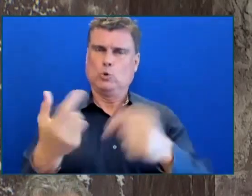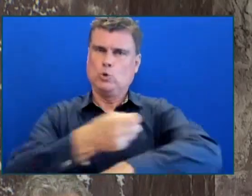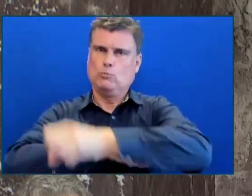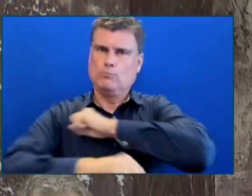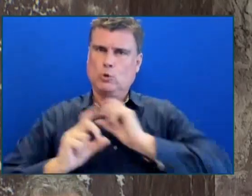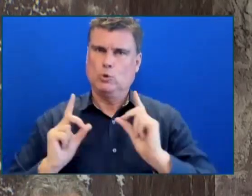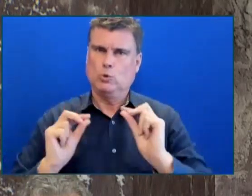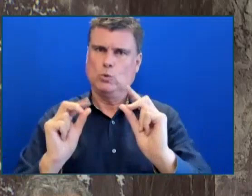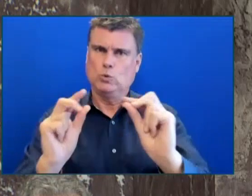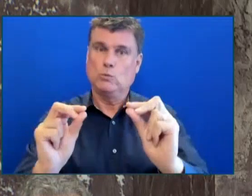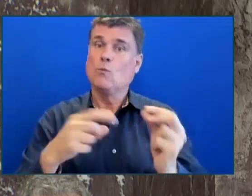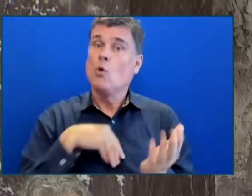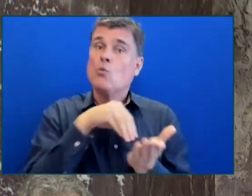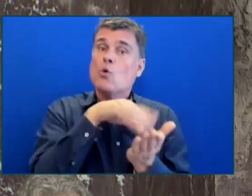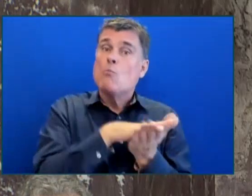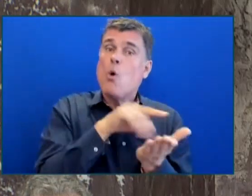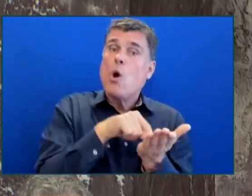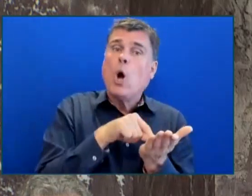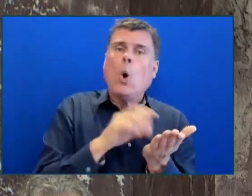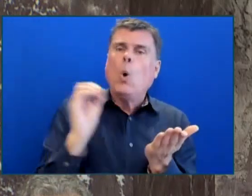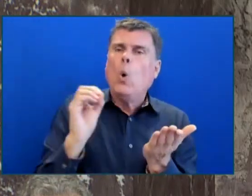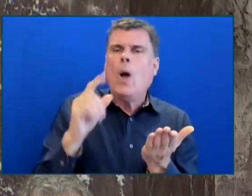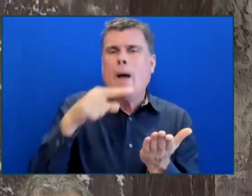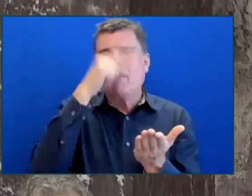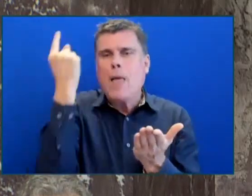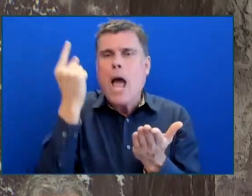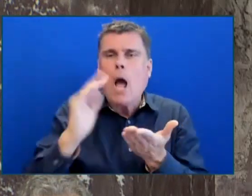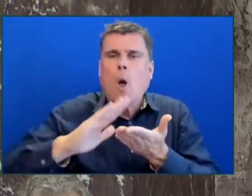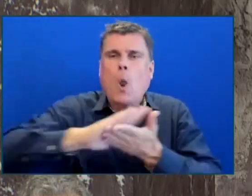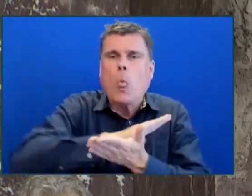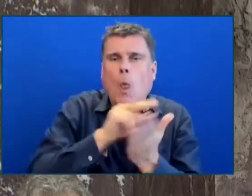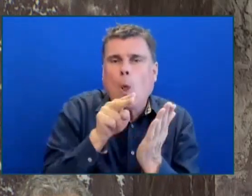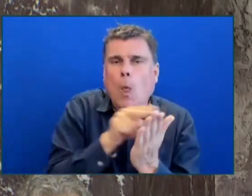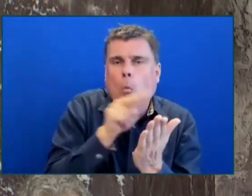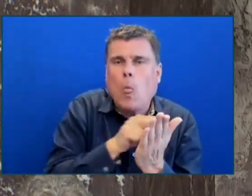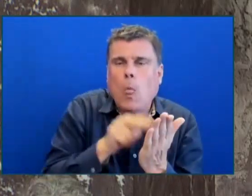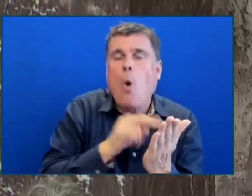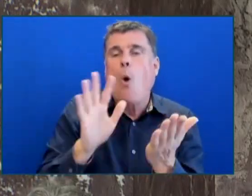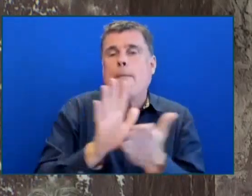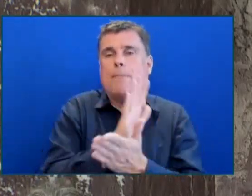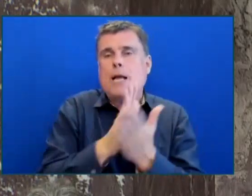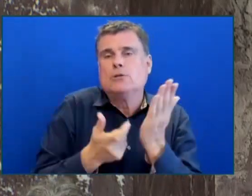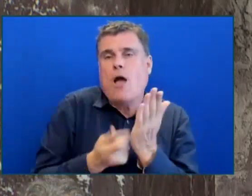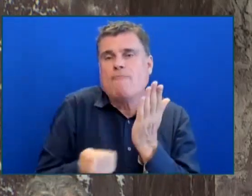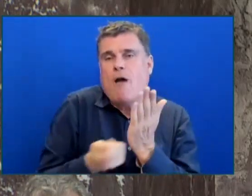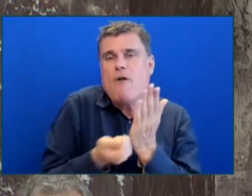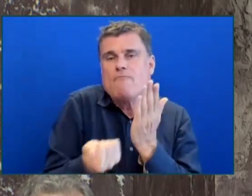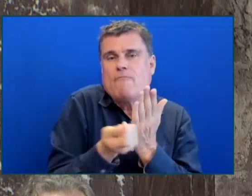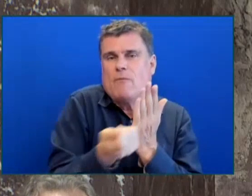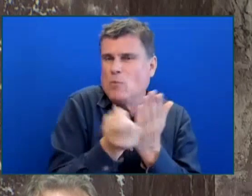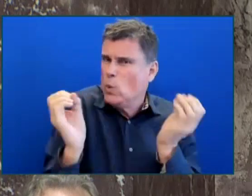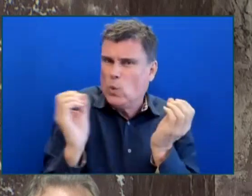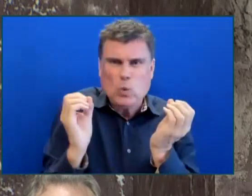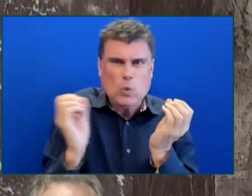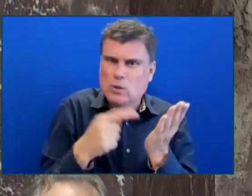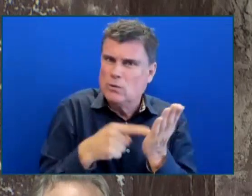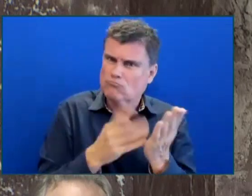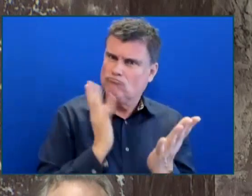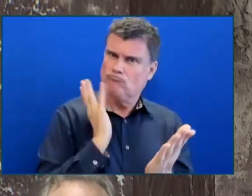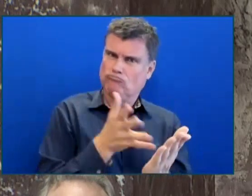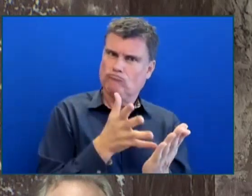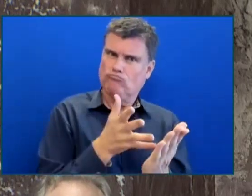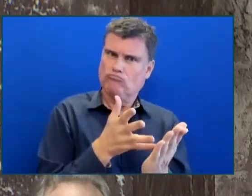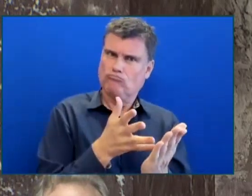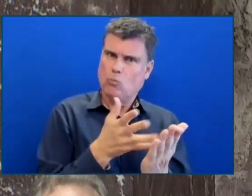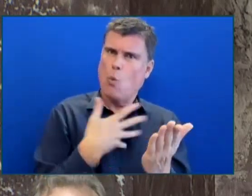important that we do that, because we want the public to know that when we see recommendations that we're going to take them seriously, Honourable Speaker, because at the end